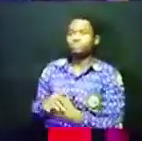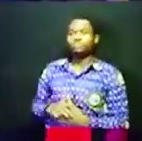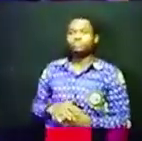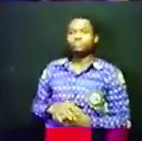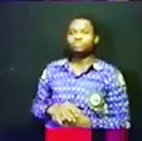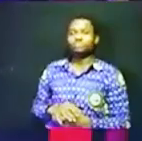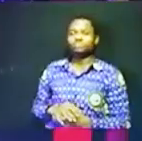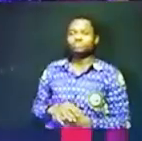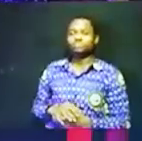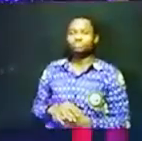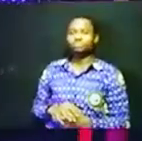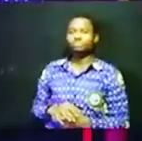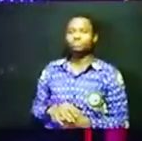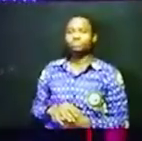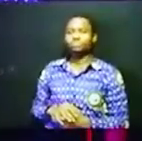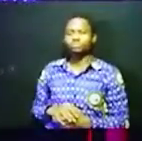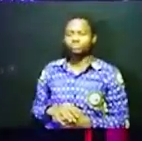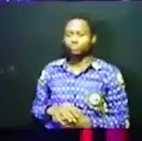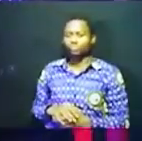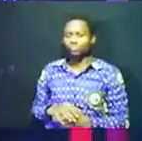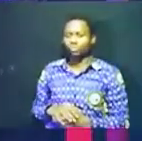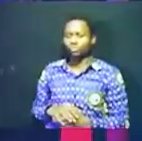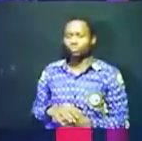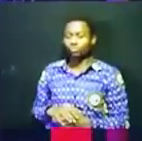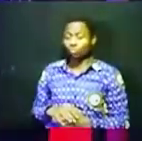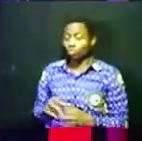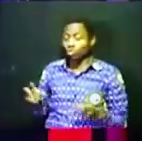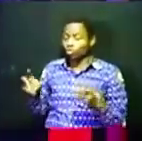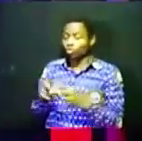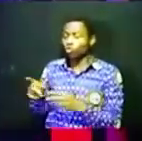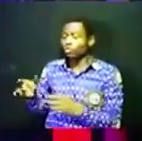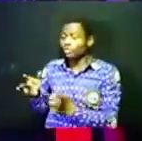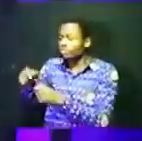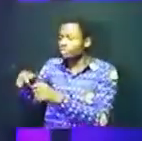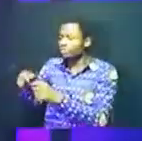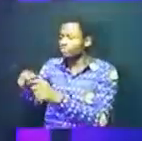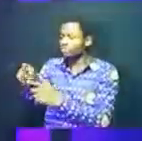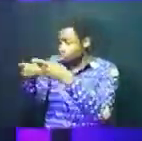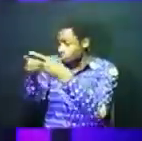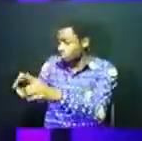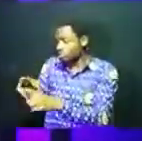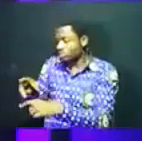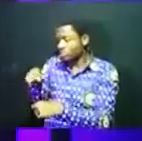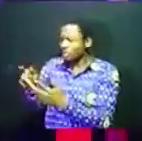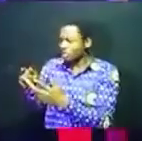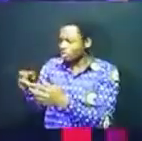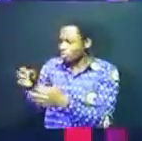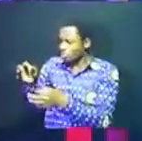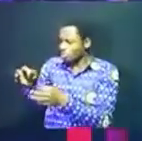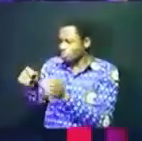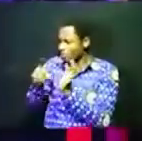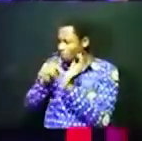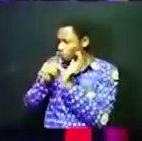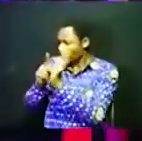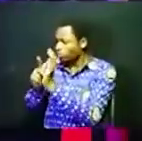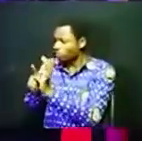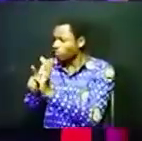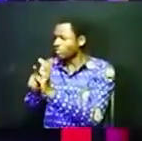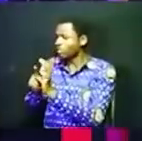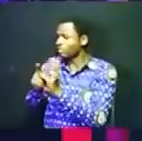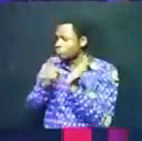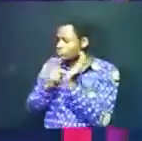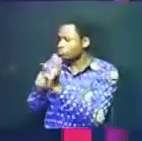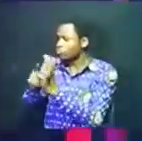this teaching, Jesus was trying to let the disciples know about the legacy, the resurrection, or to live on earth.